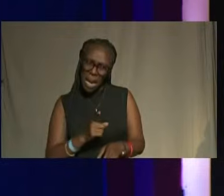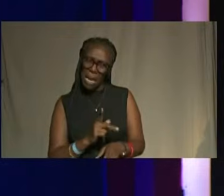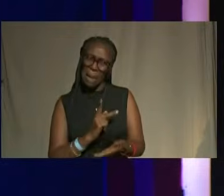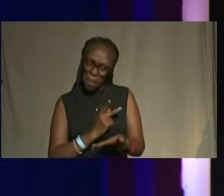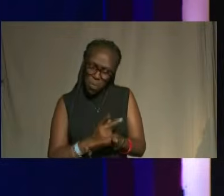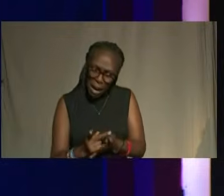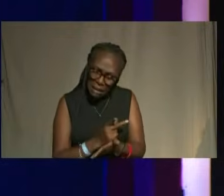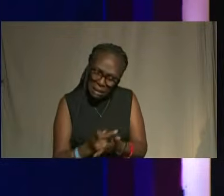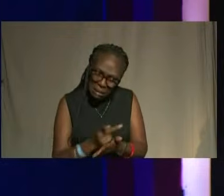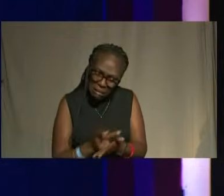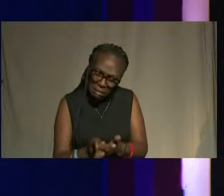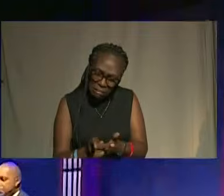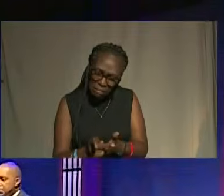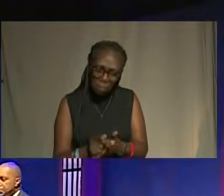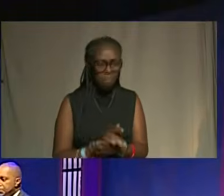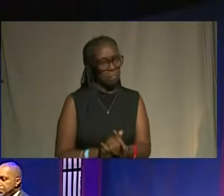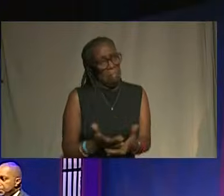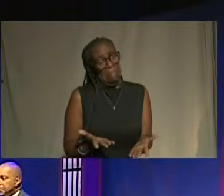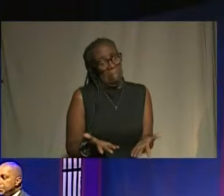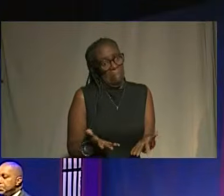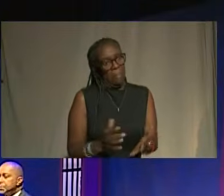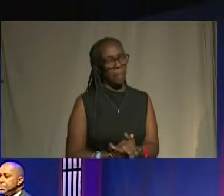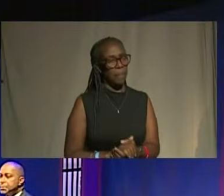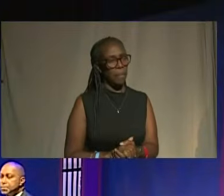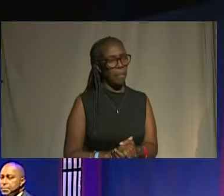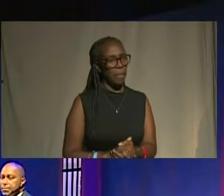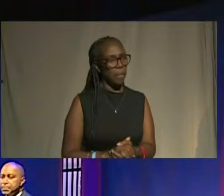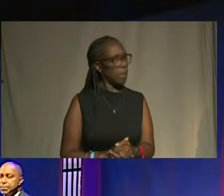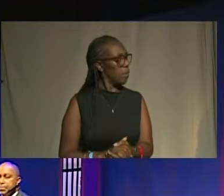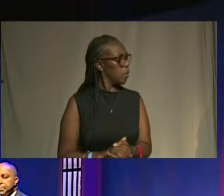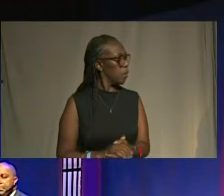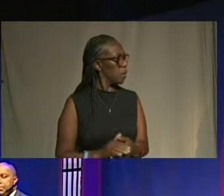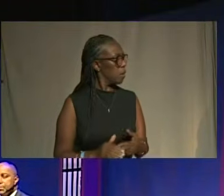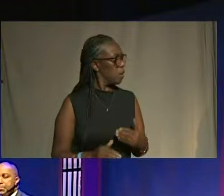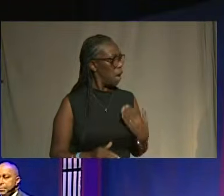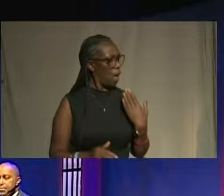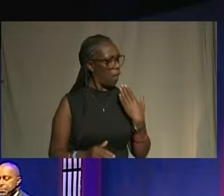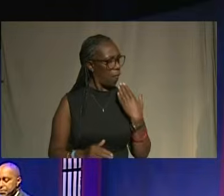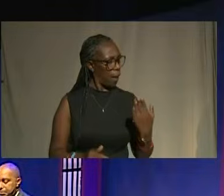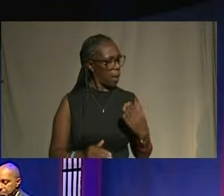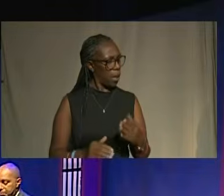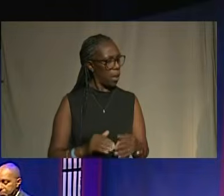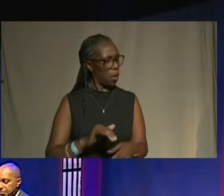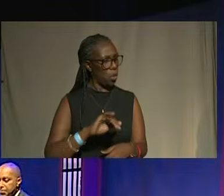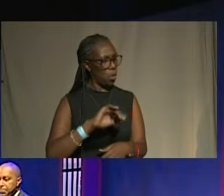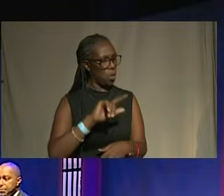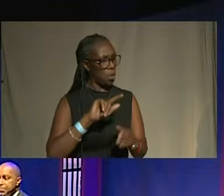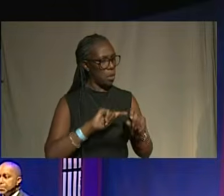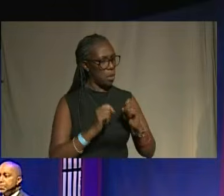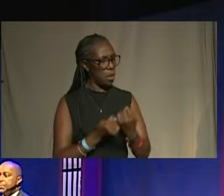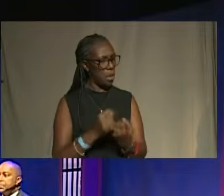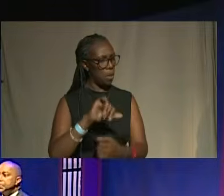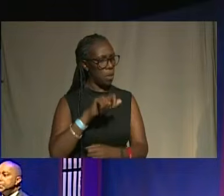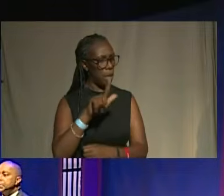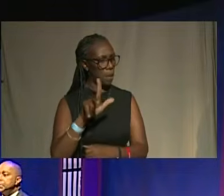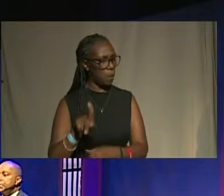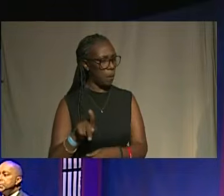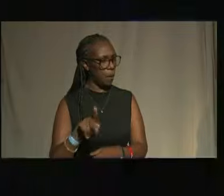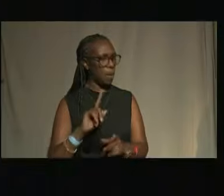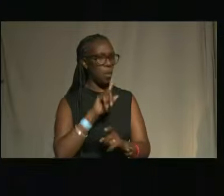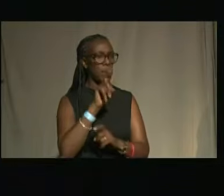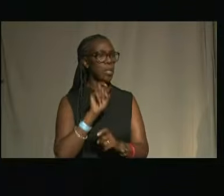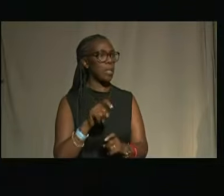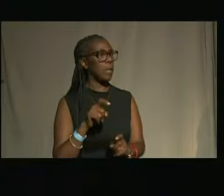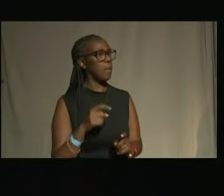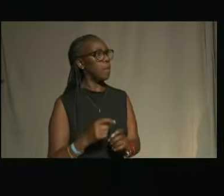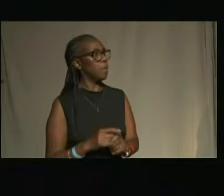Team JLP. which can't work. Thank you, Team JLP. Al, you get the chance to pose the first question of the evening to Team JLP. Hello, good evening. How